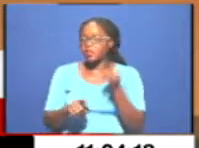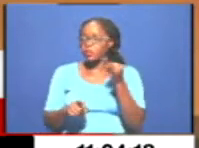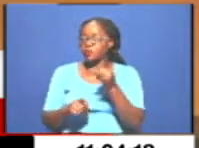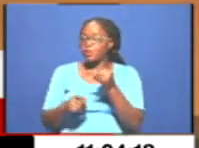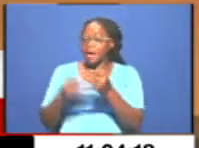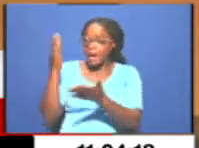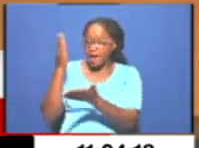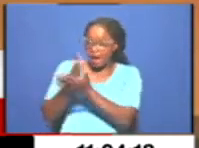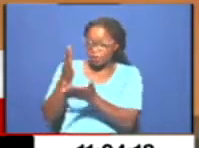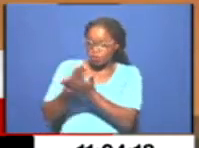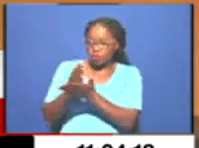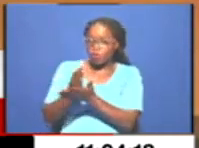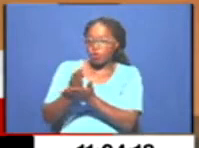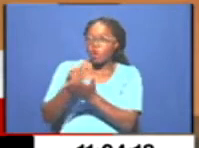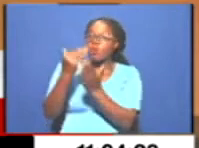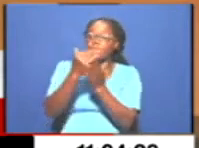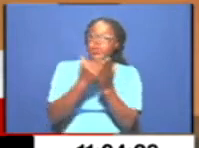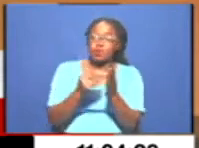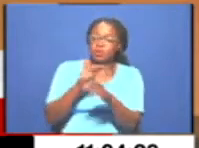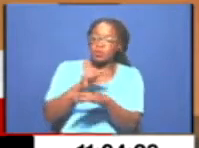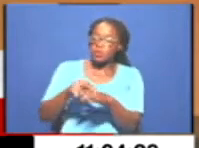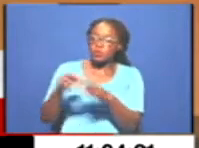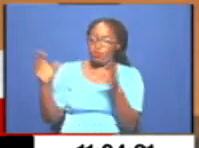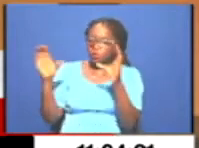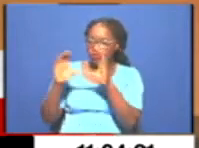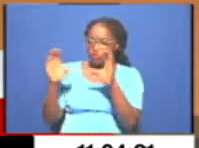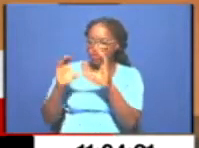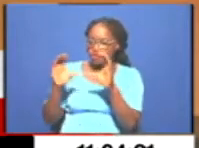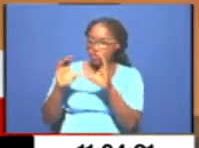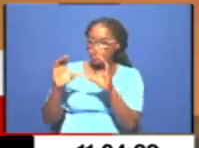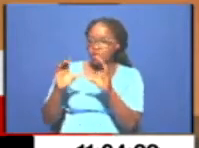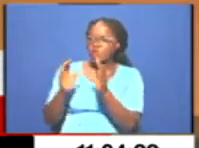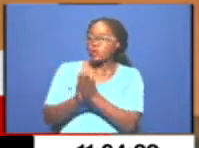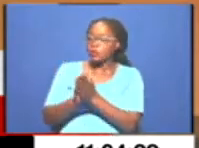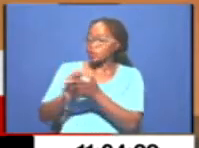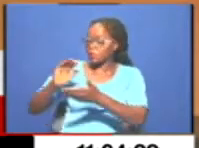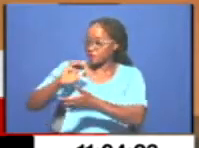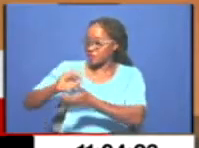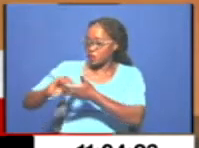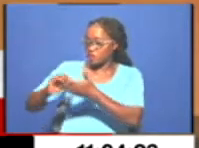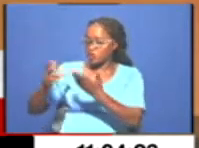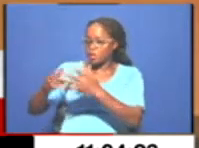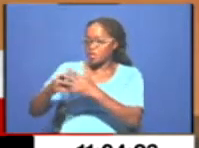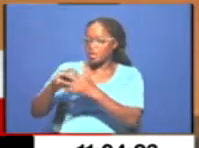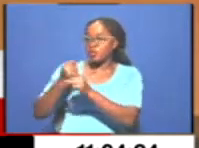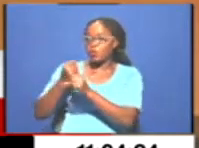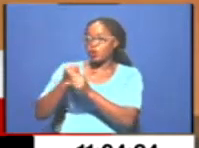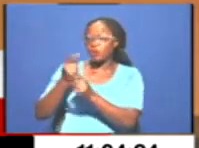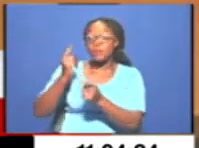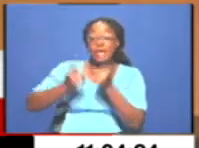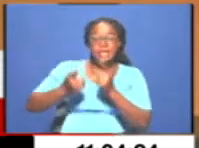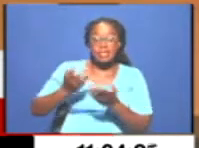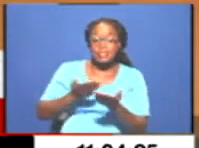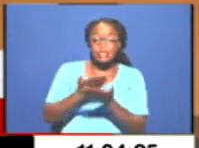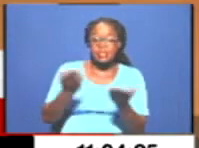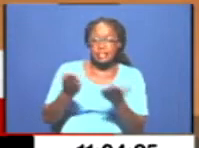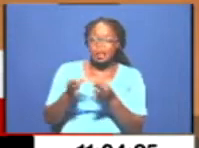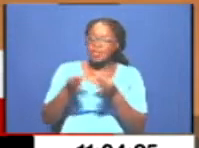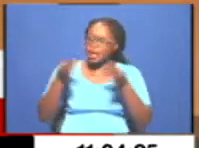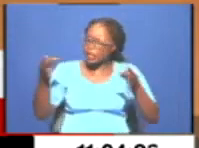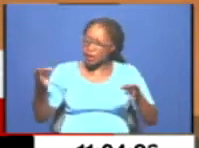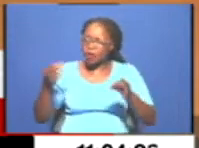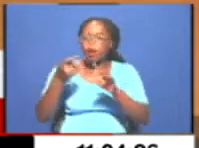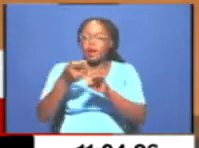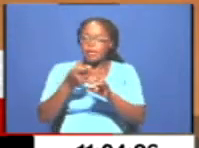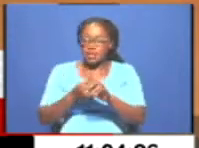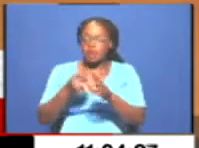programs, getting our national coaches within each respective federation start working with these athletes on a long-term project.